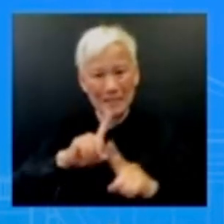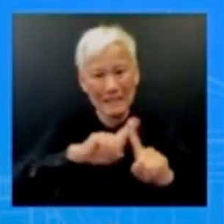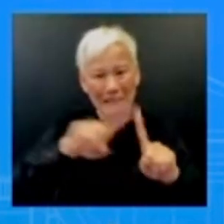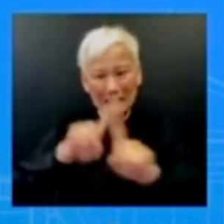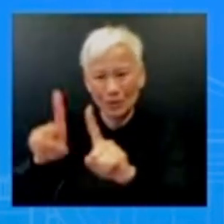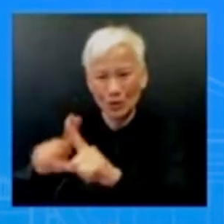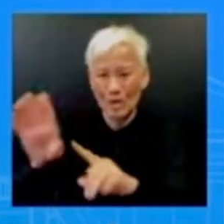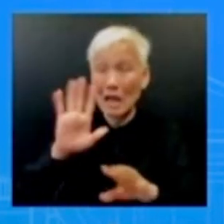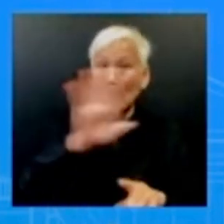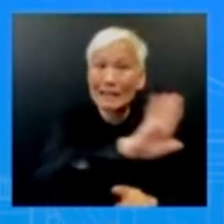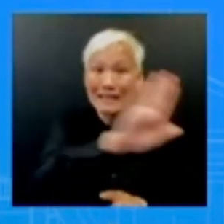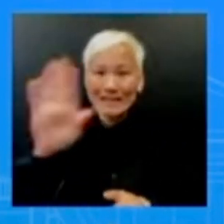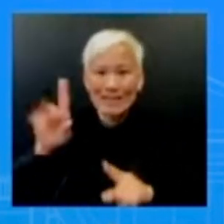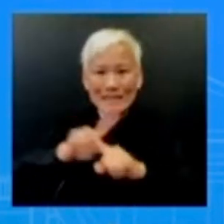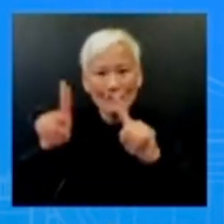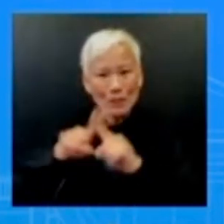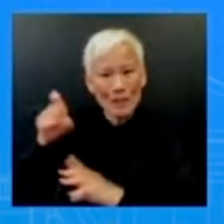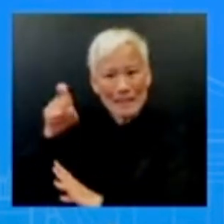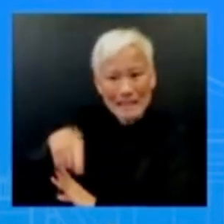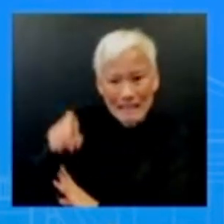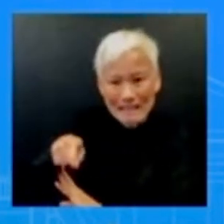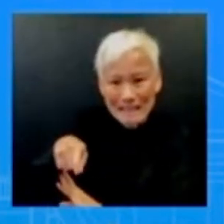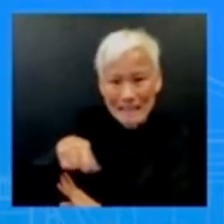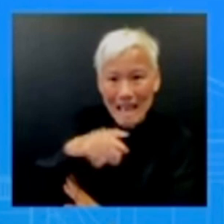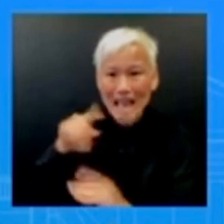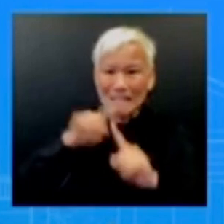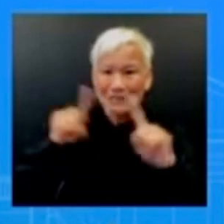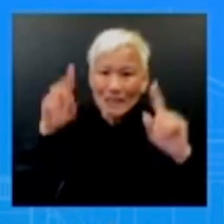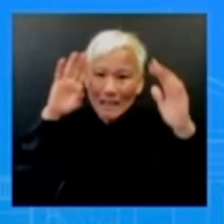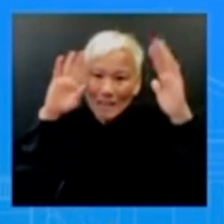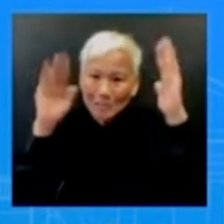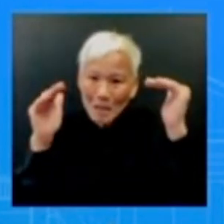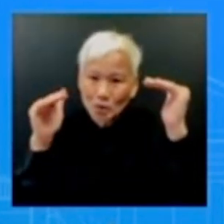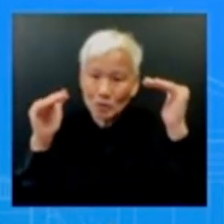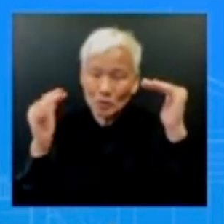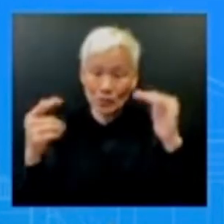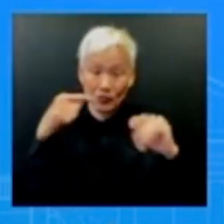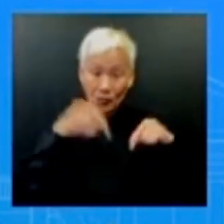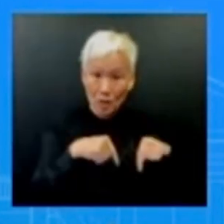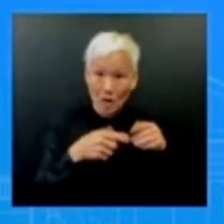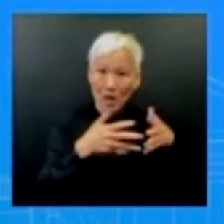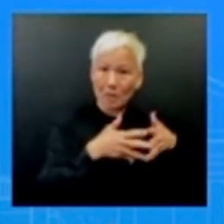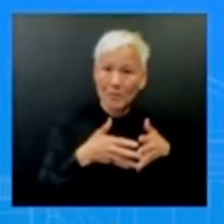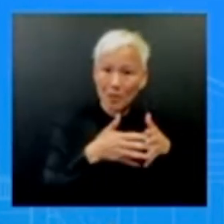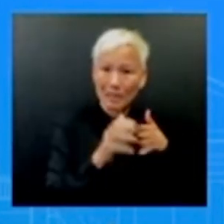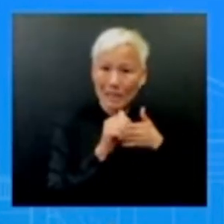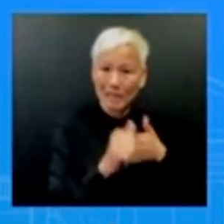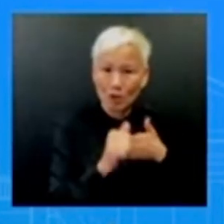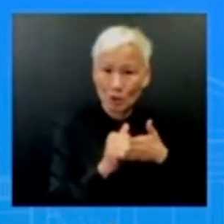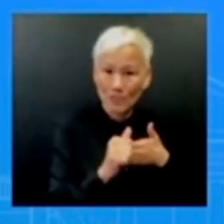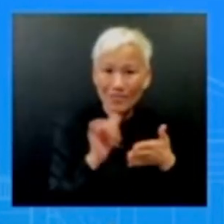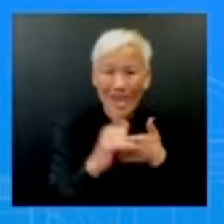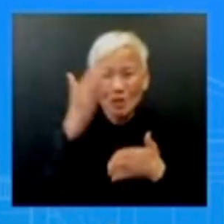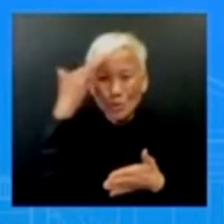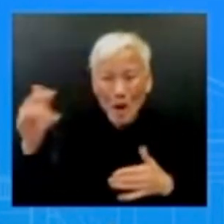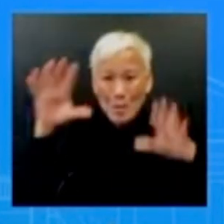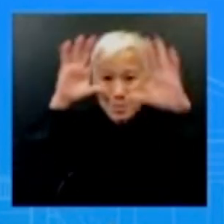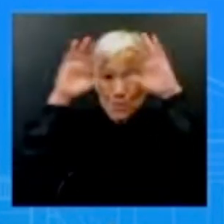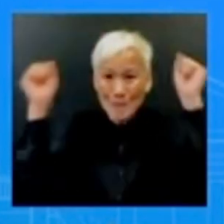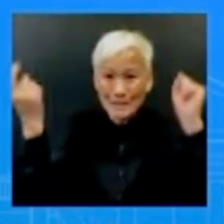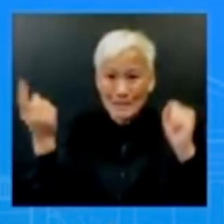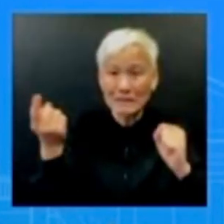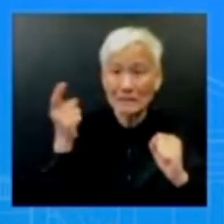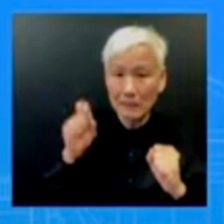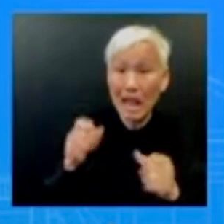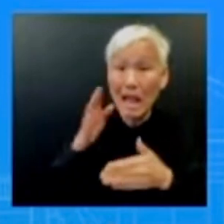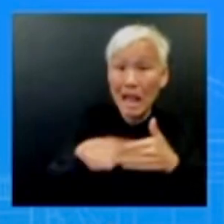and different expectations of American leadership. And that's why the president, at the end of that summit, assigned Mr. Karstens to be the special envoy